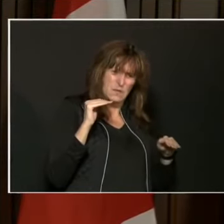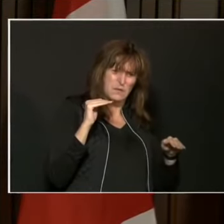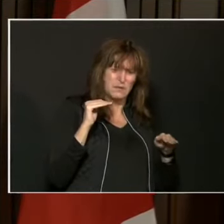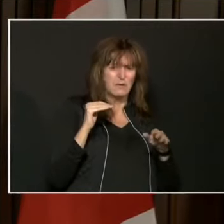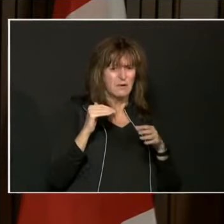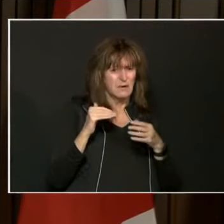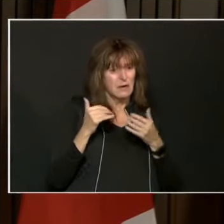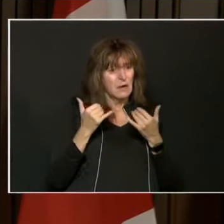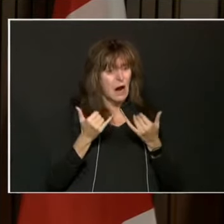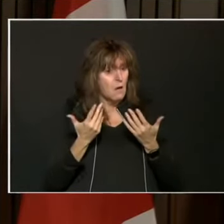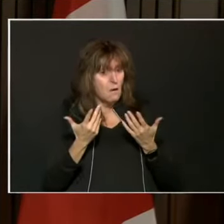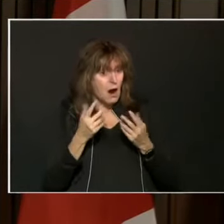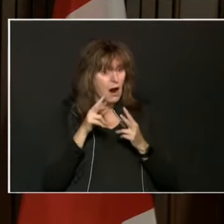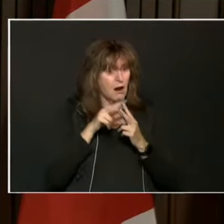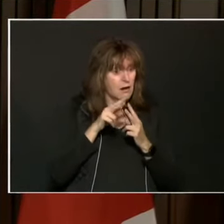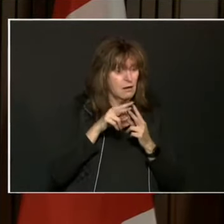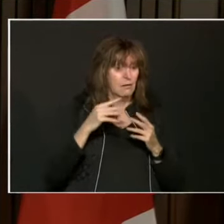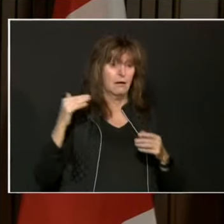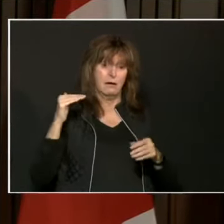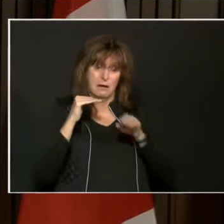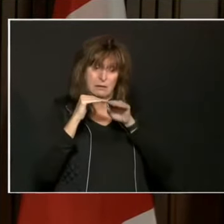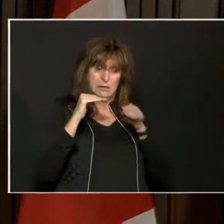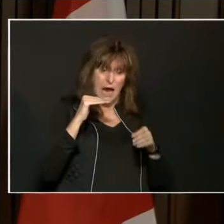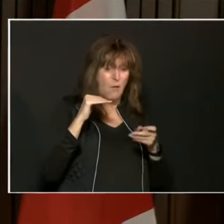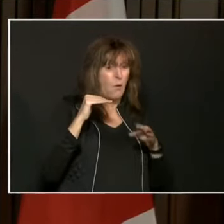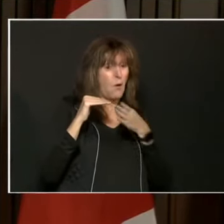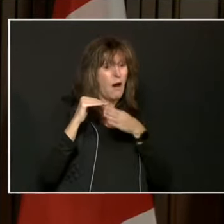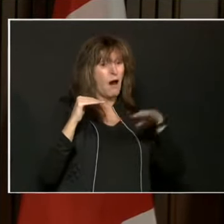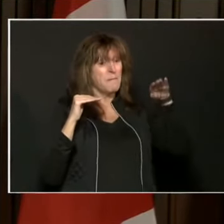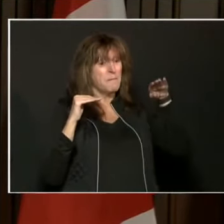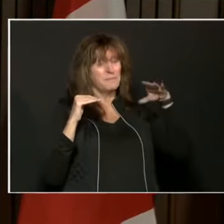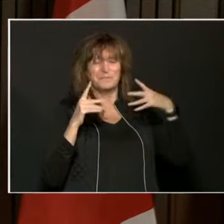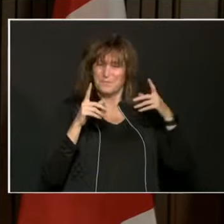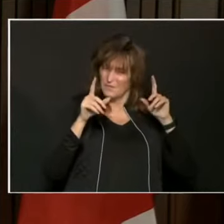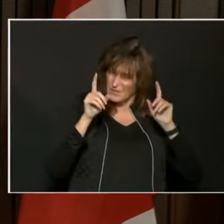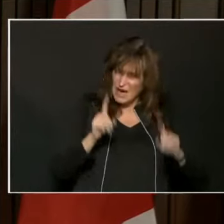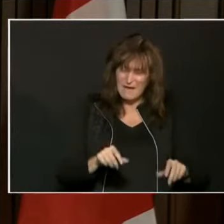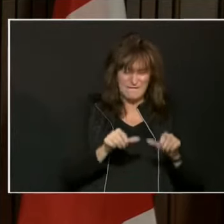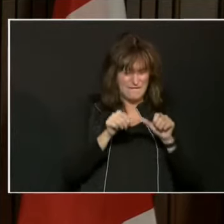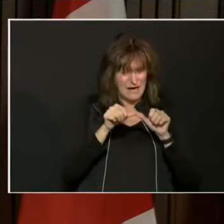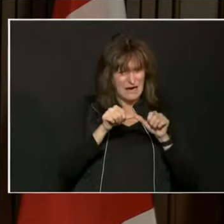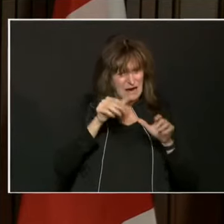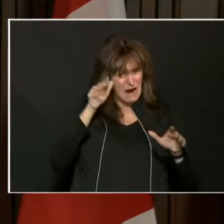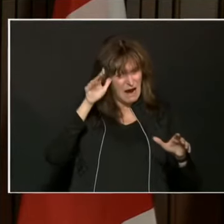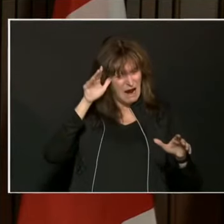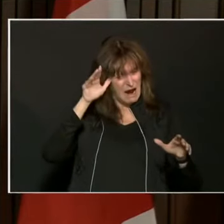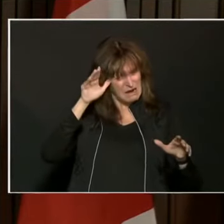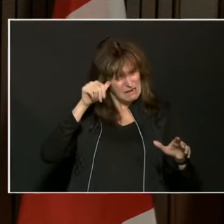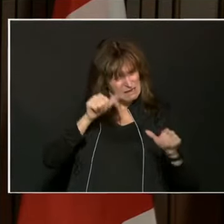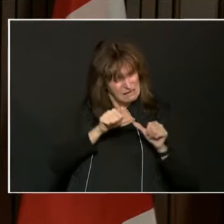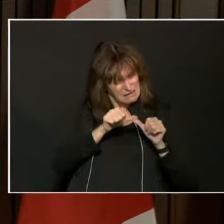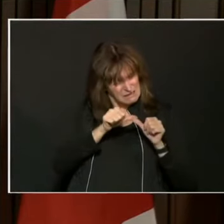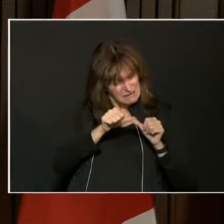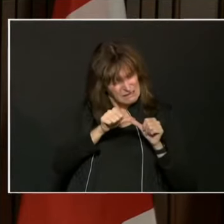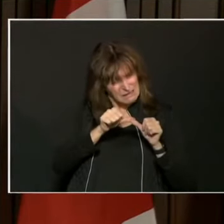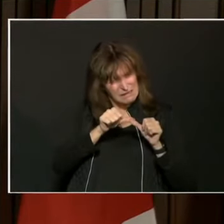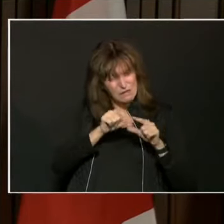this time. So we can't let our guard down. We have to continue to be vigilant in all the steps, which you know, and I'll talk about in a